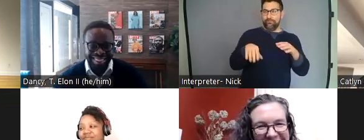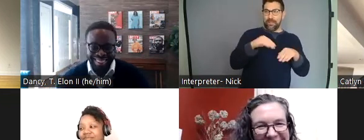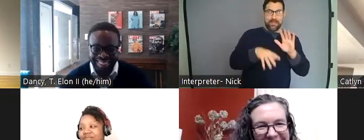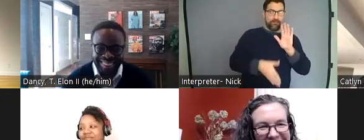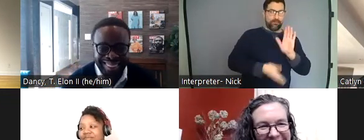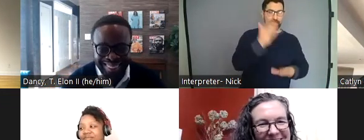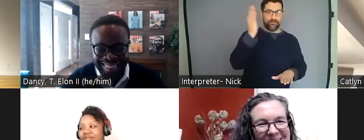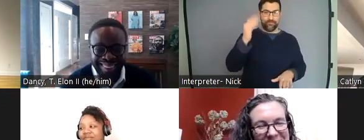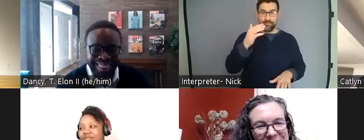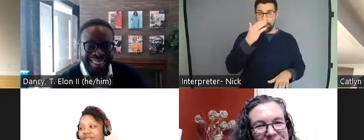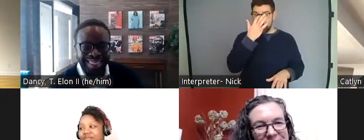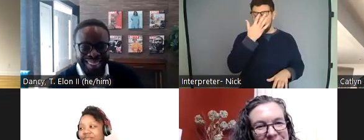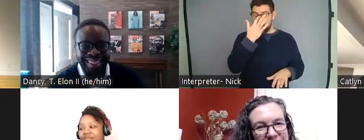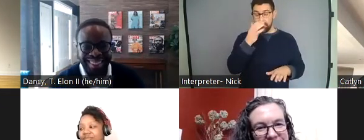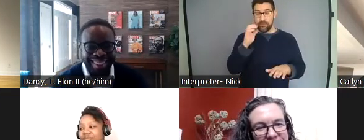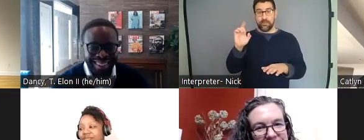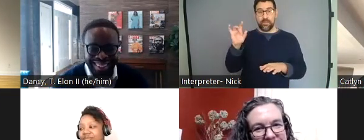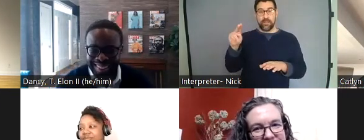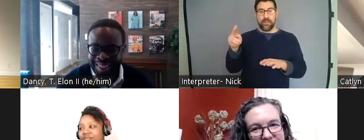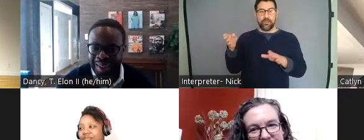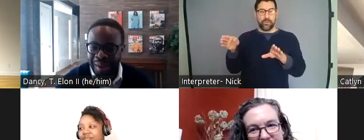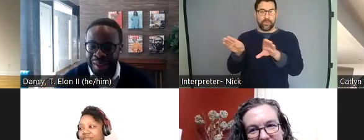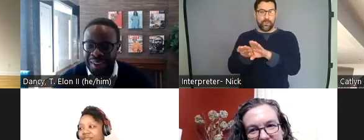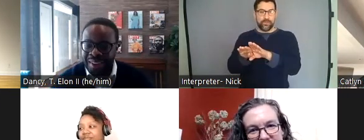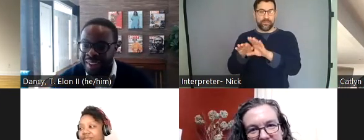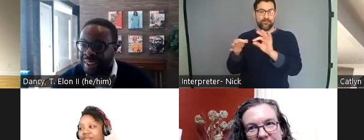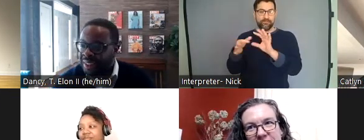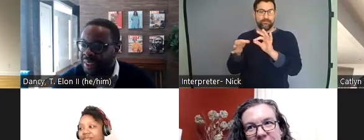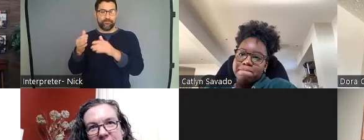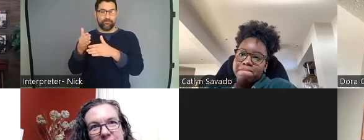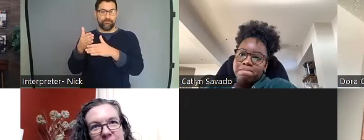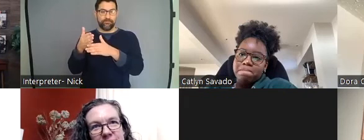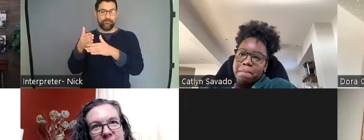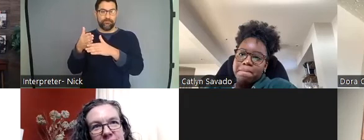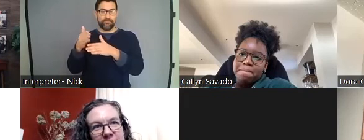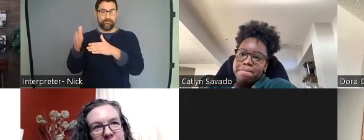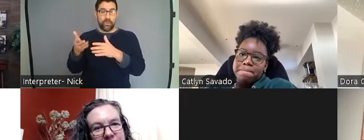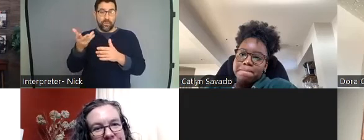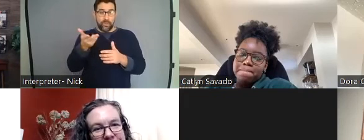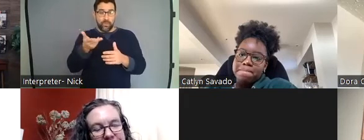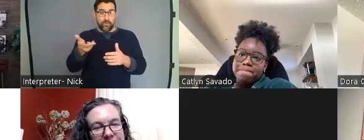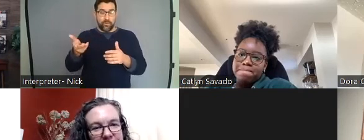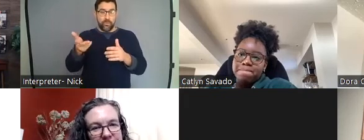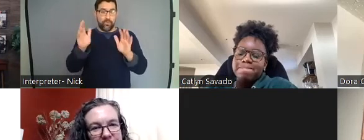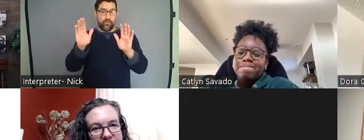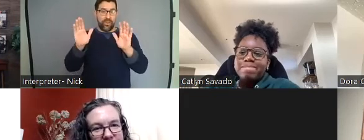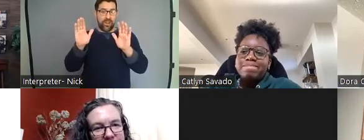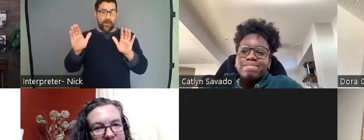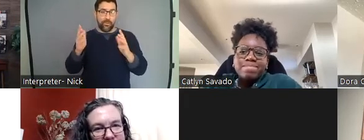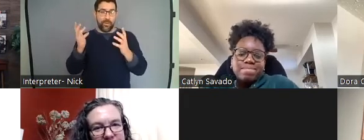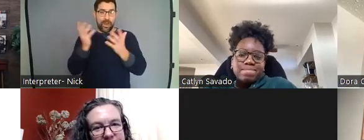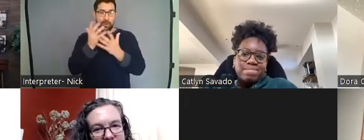All right. So Elon's going to close us out because we're almost at time. And you all have just been phenomenal